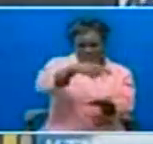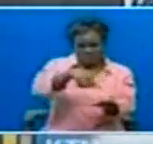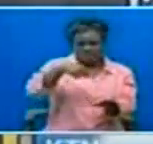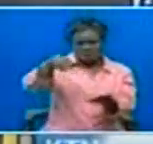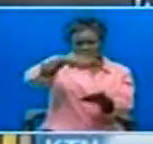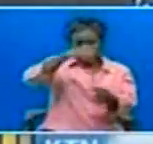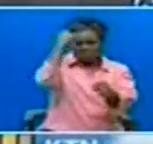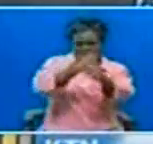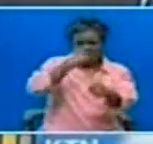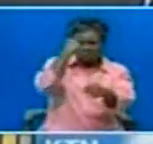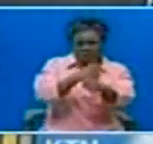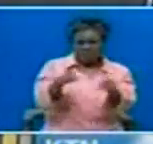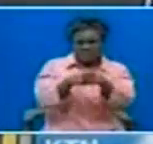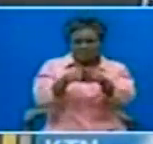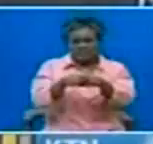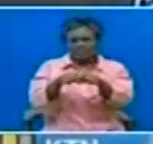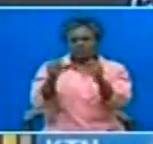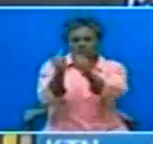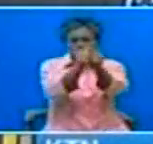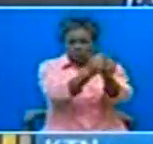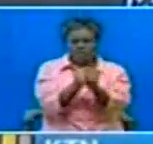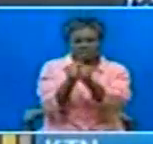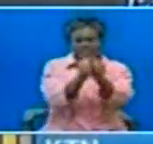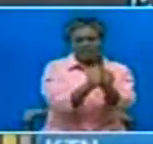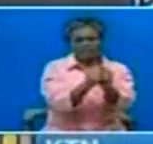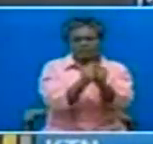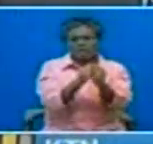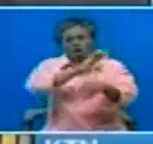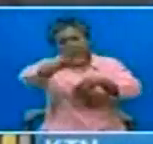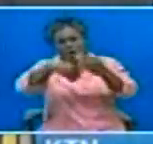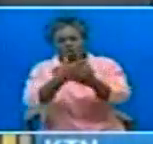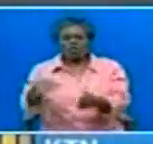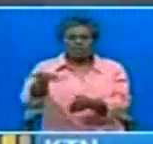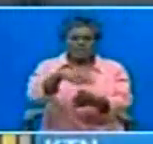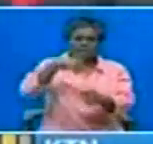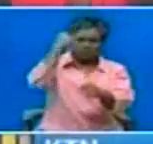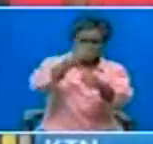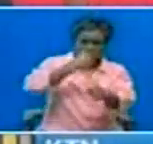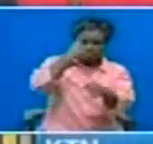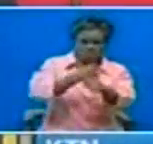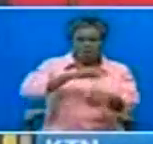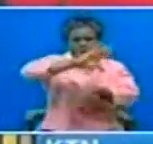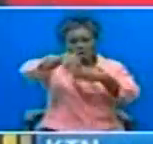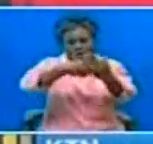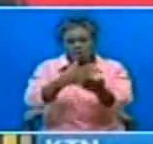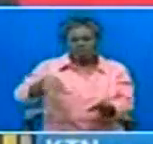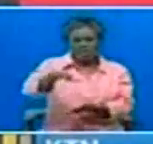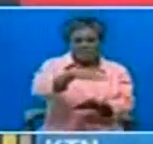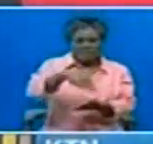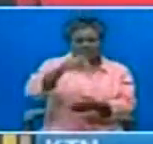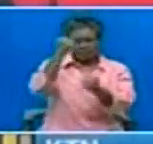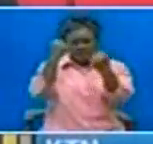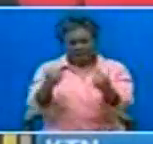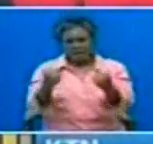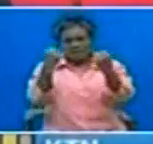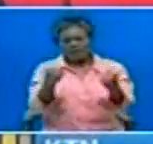do work as a team, we'll work together in all areas of cooperation, all areas that have been difficult